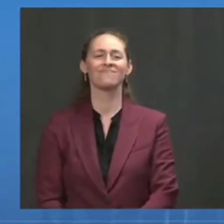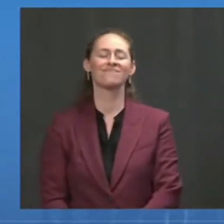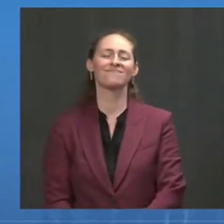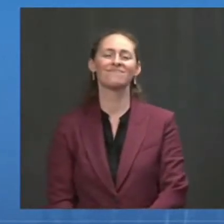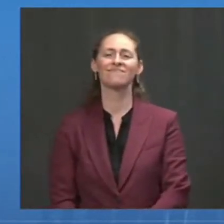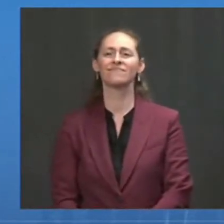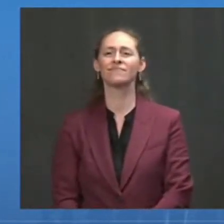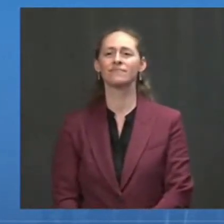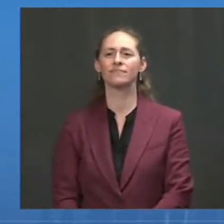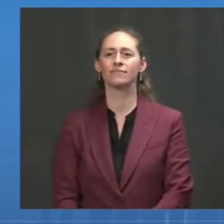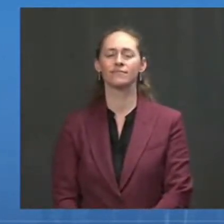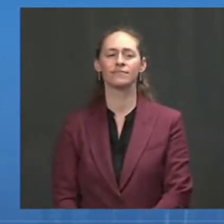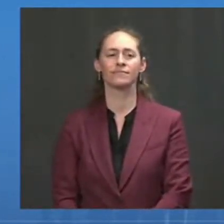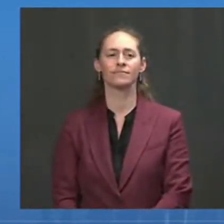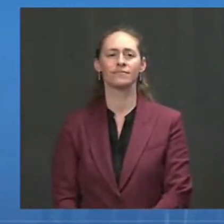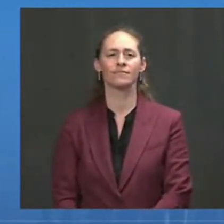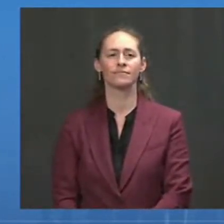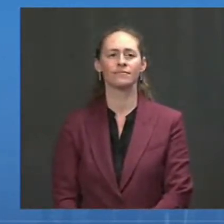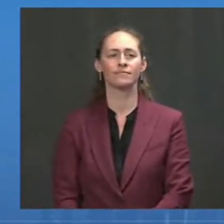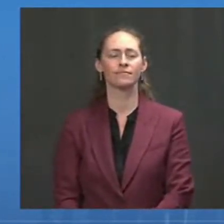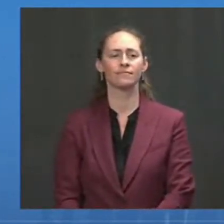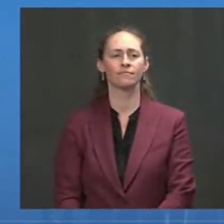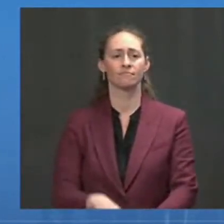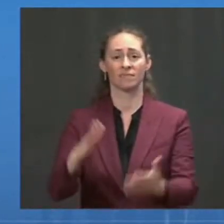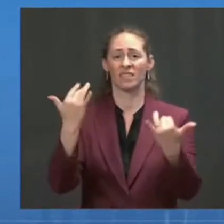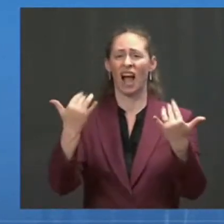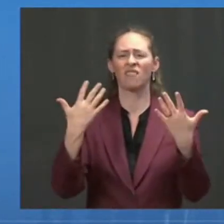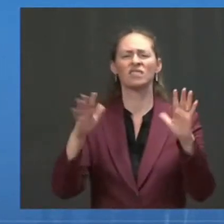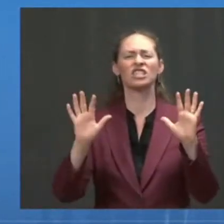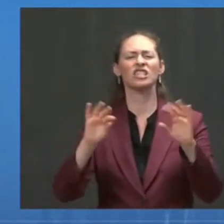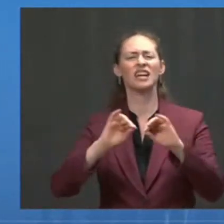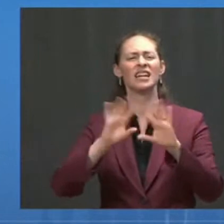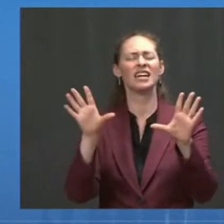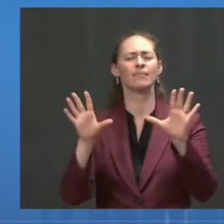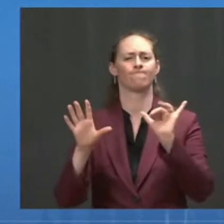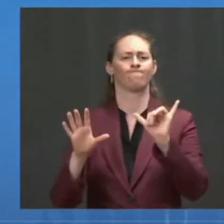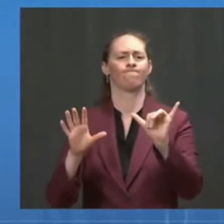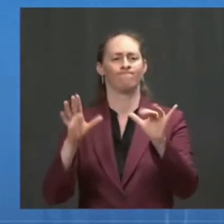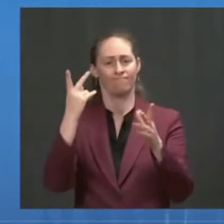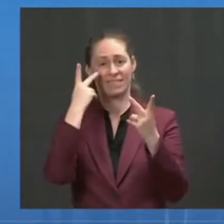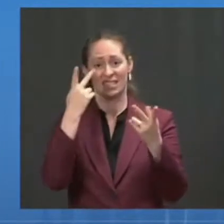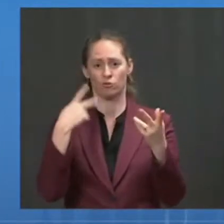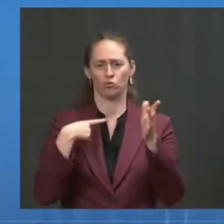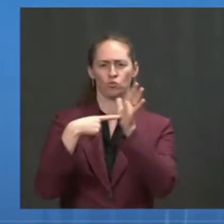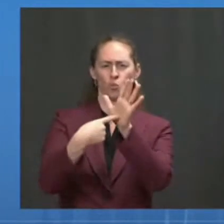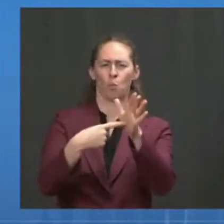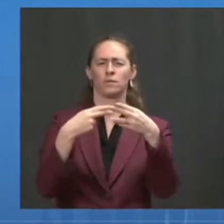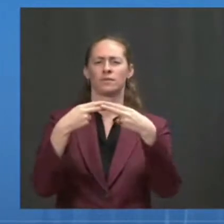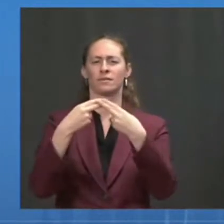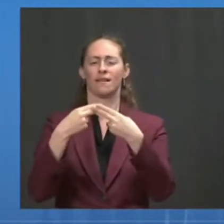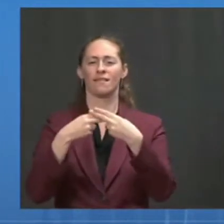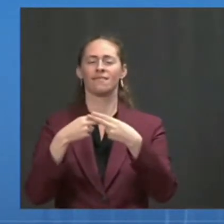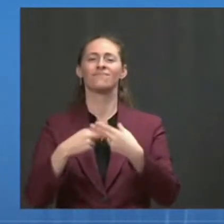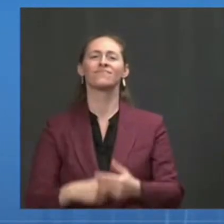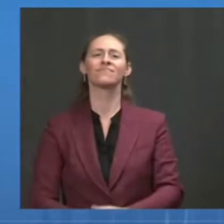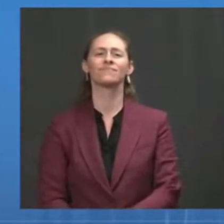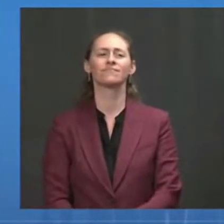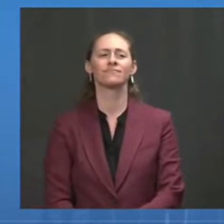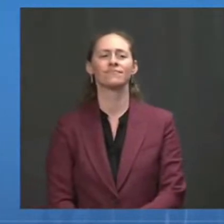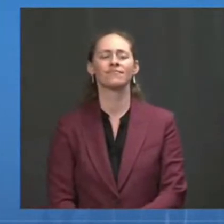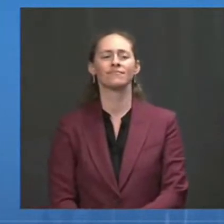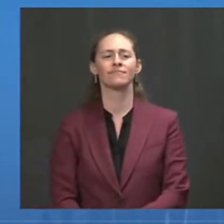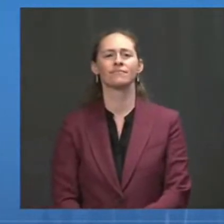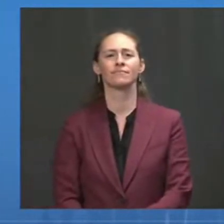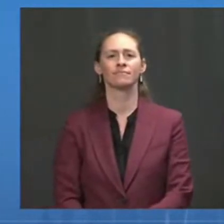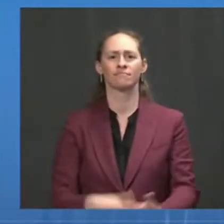Walensky. So it's becoming very clear now, if you go to the first slide, that we are dealing with a global outbreak